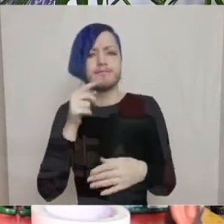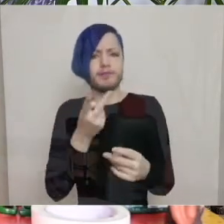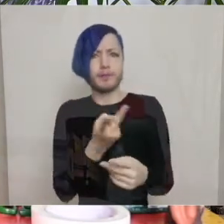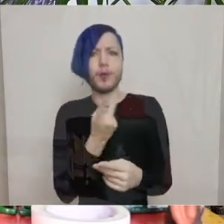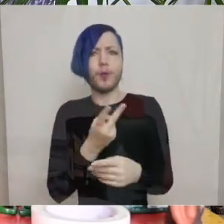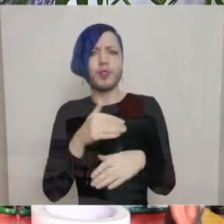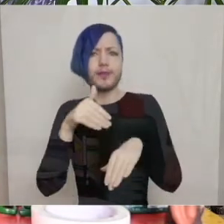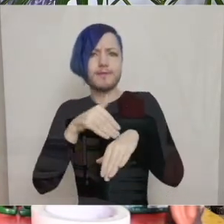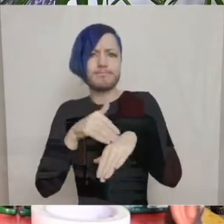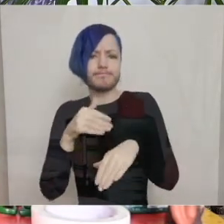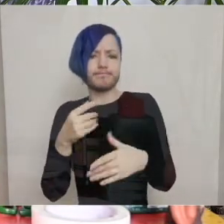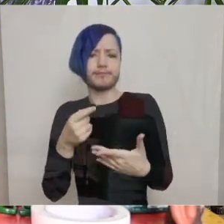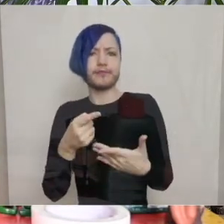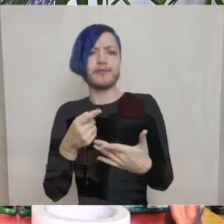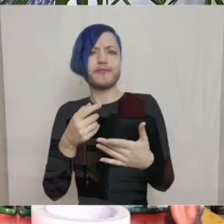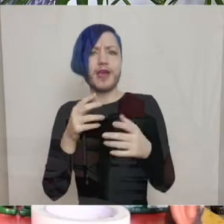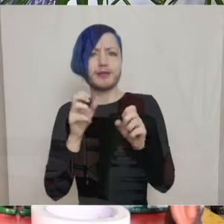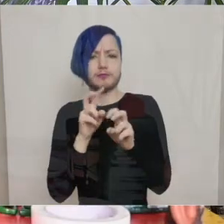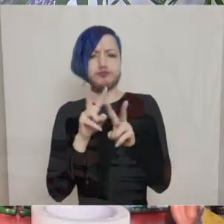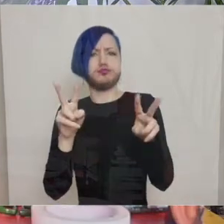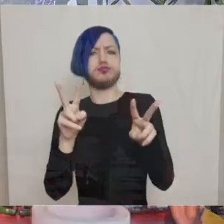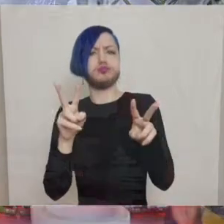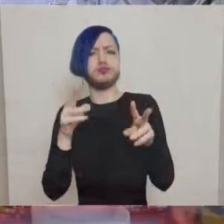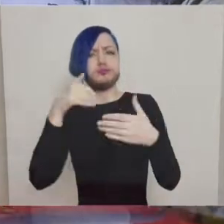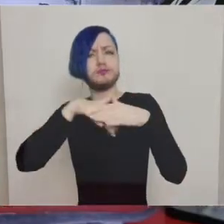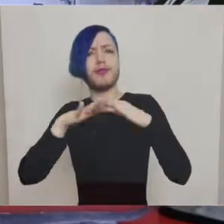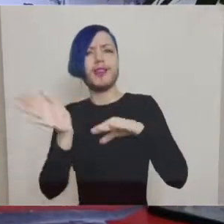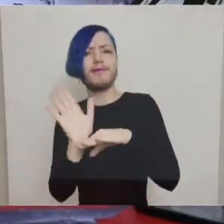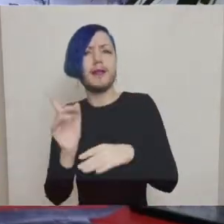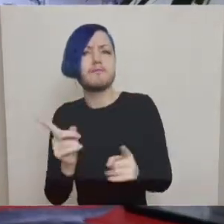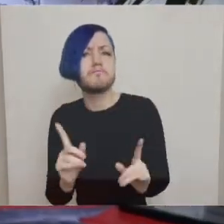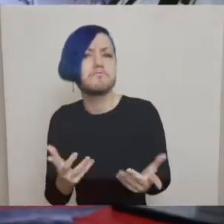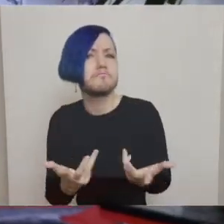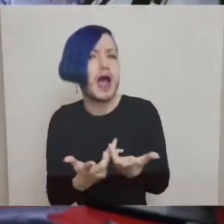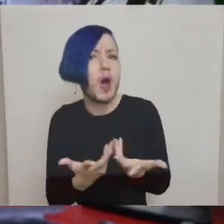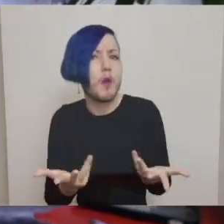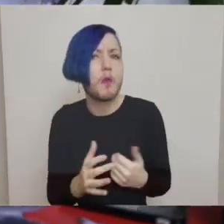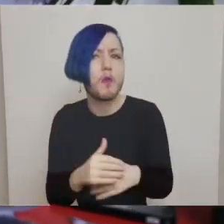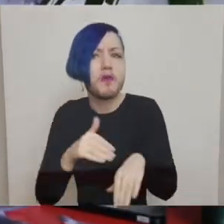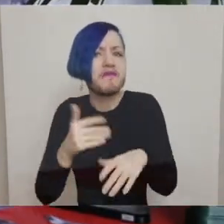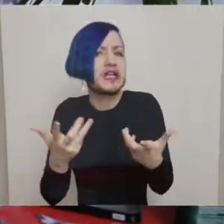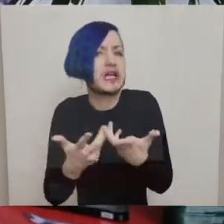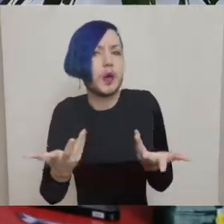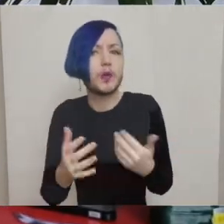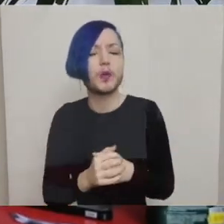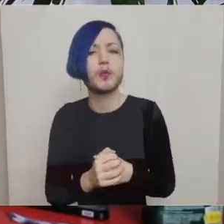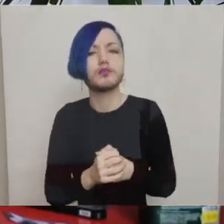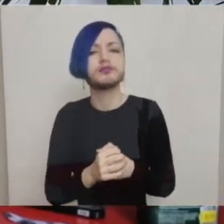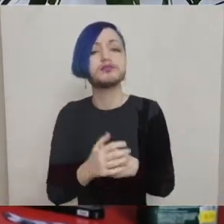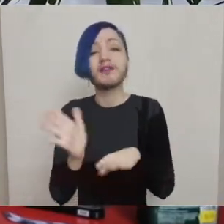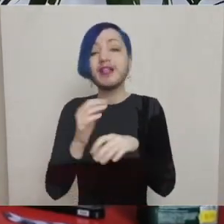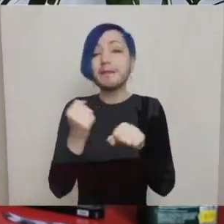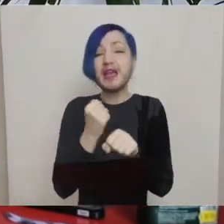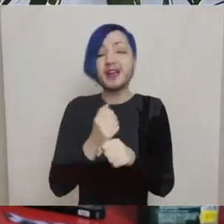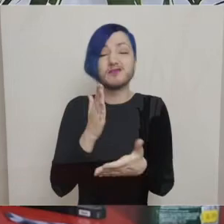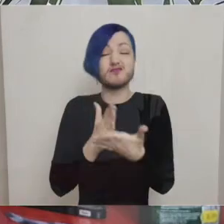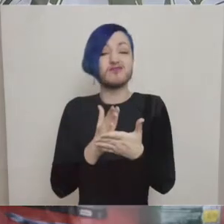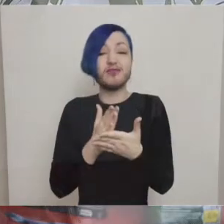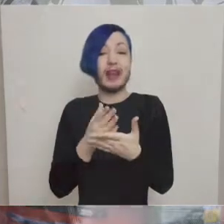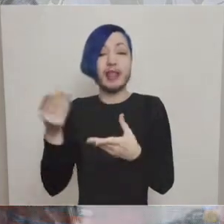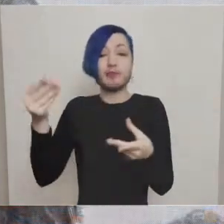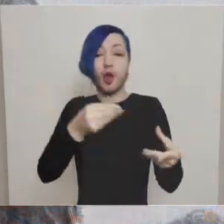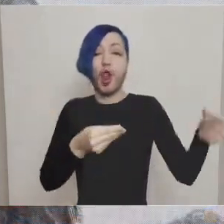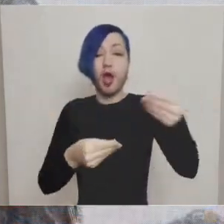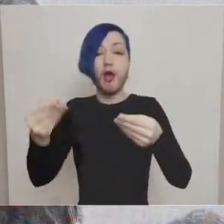they shape how I want my films to look. I think a great deal about filmmaking as a process of collaging